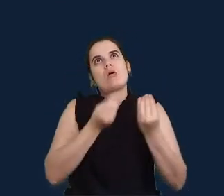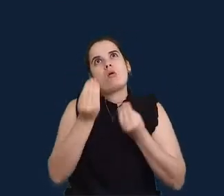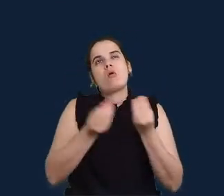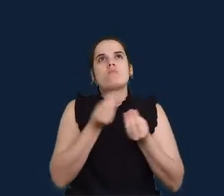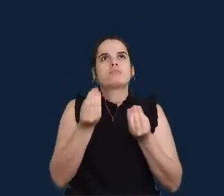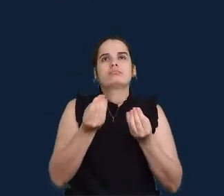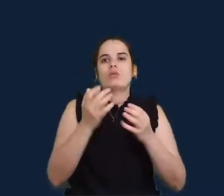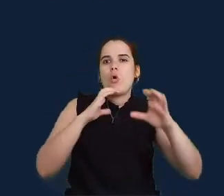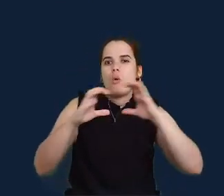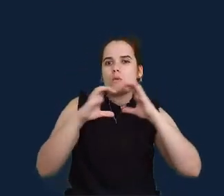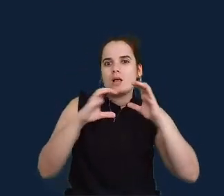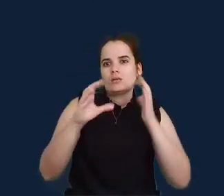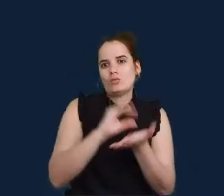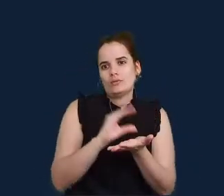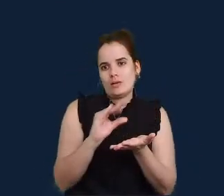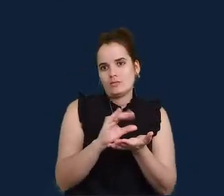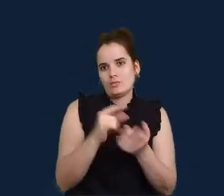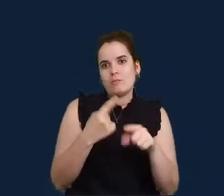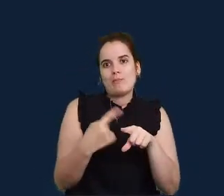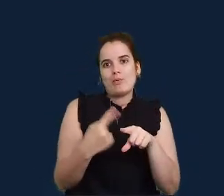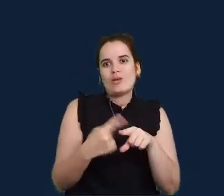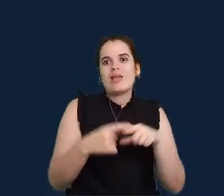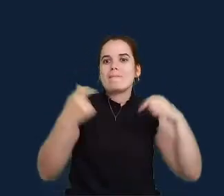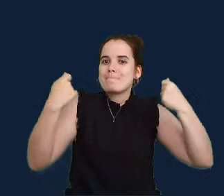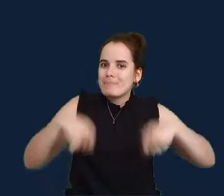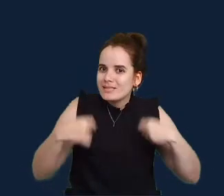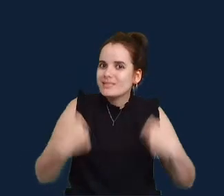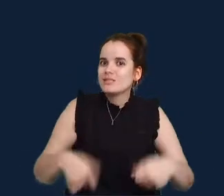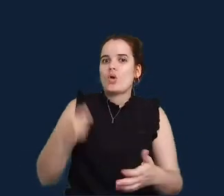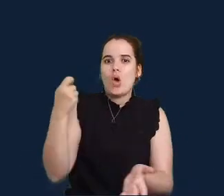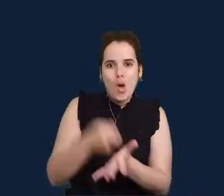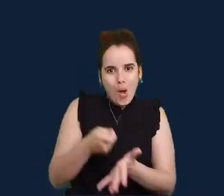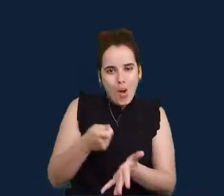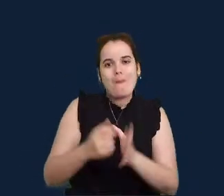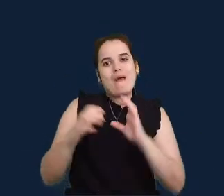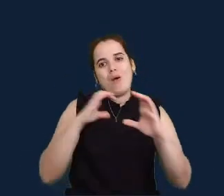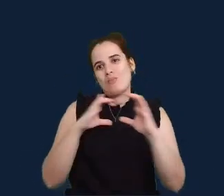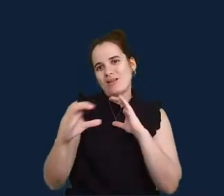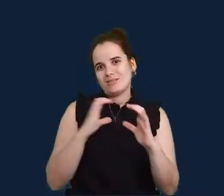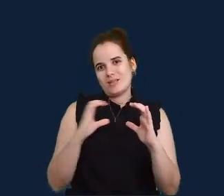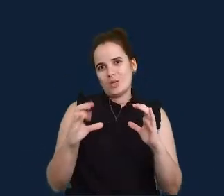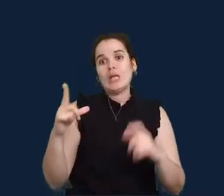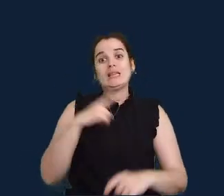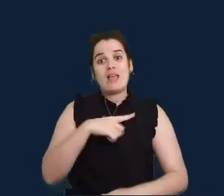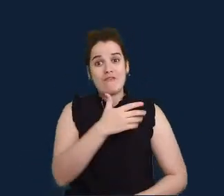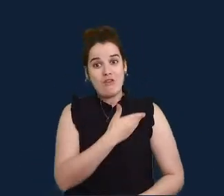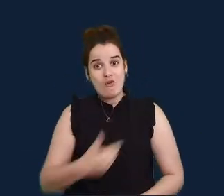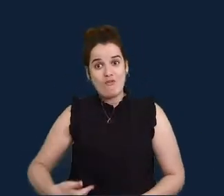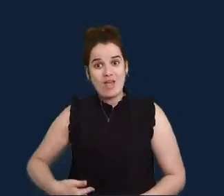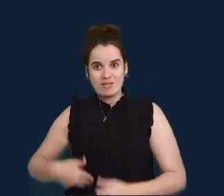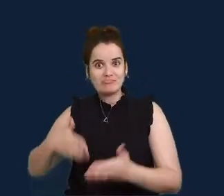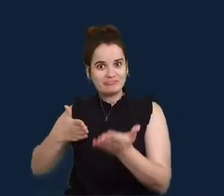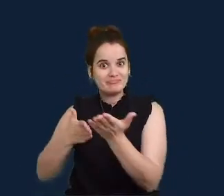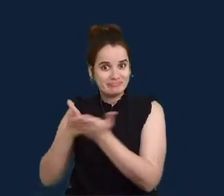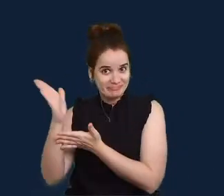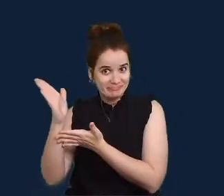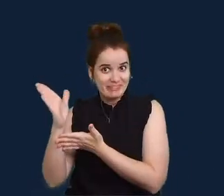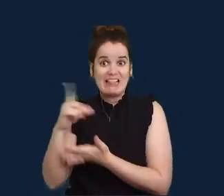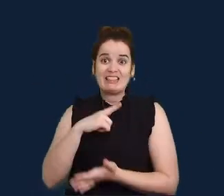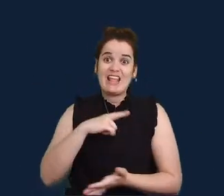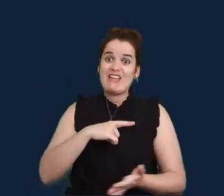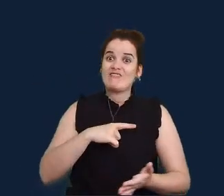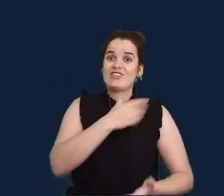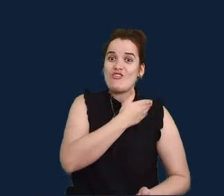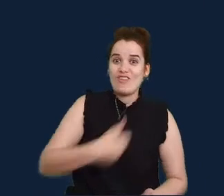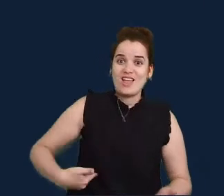and some governments have succeeded and some governments have failed terribly in setting up both, like in